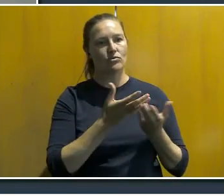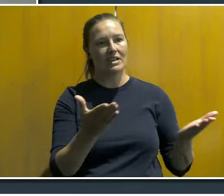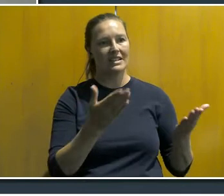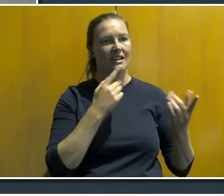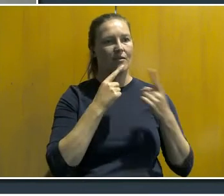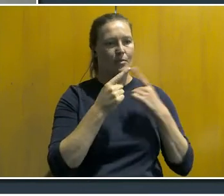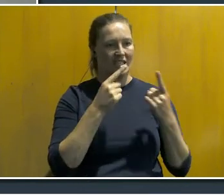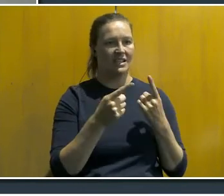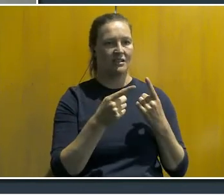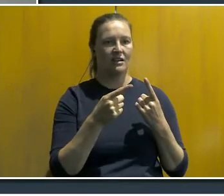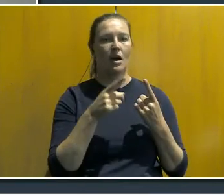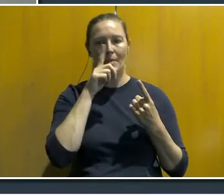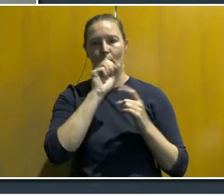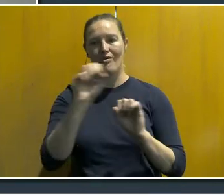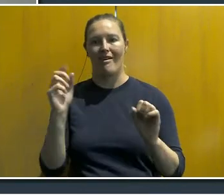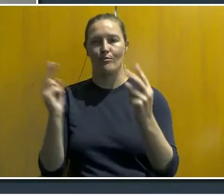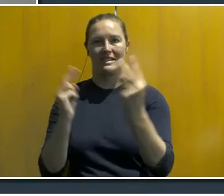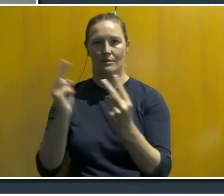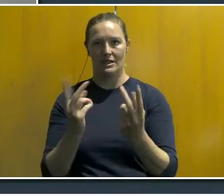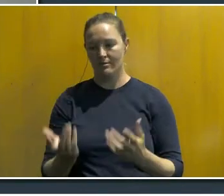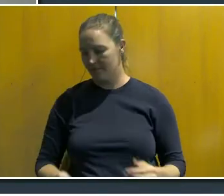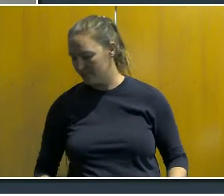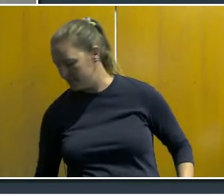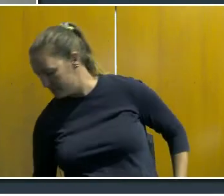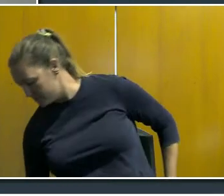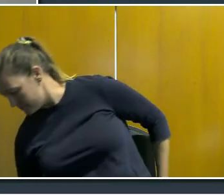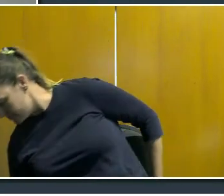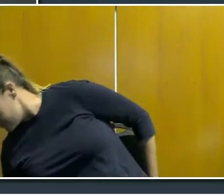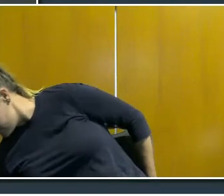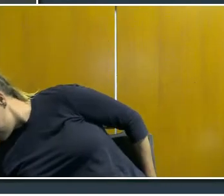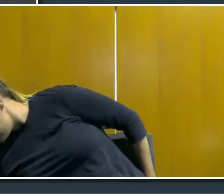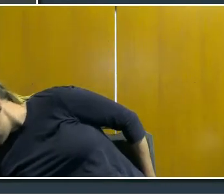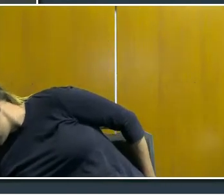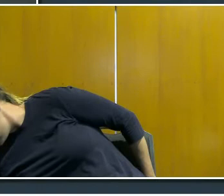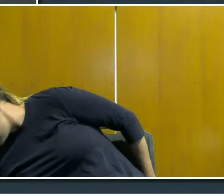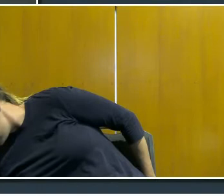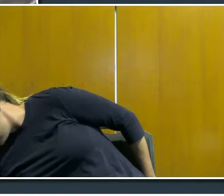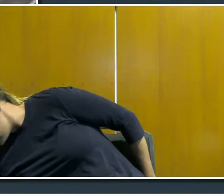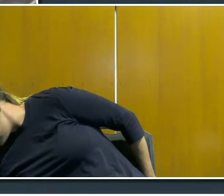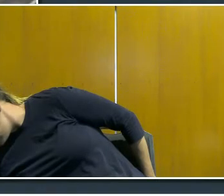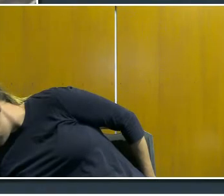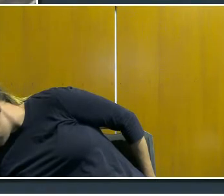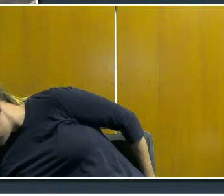framed. Take that on board. I will open up for questions.